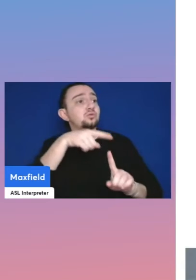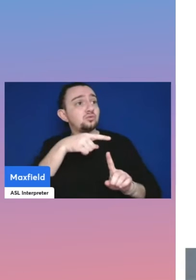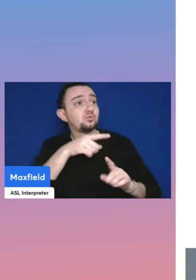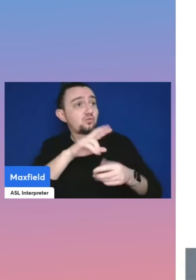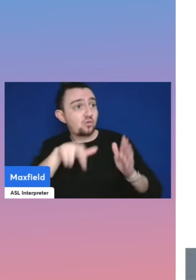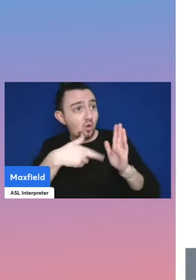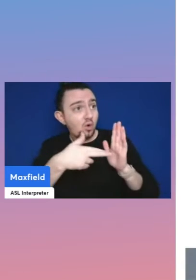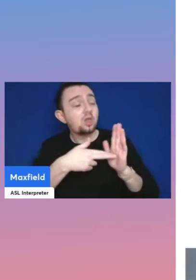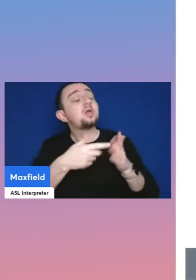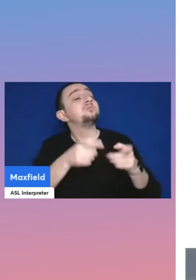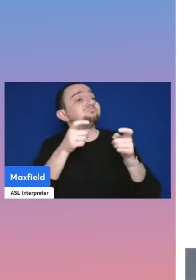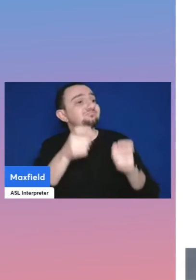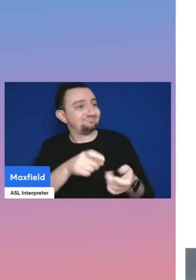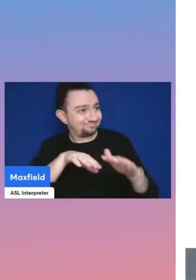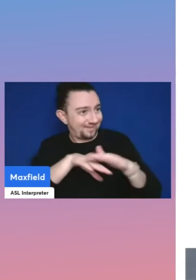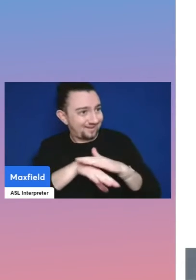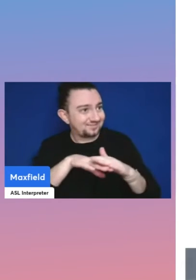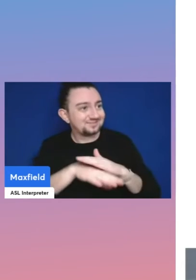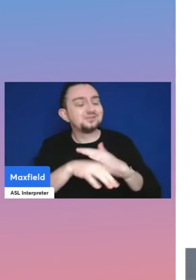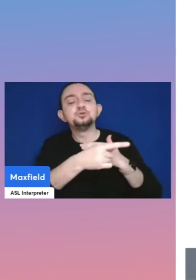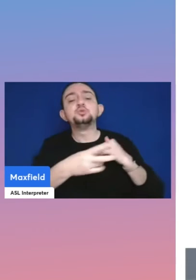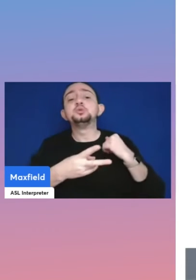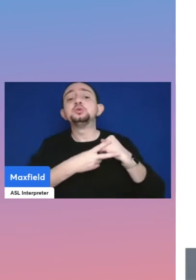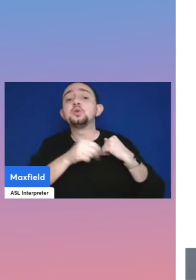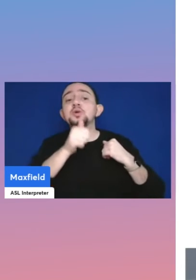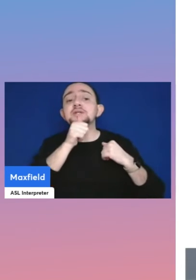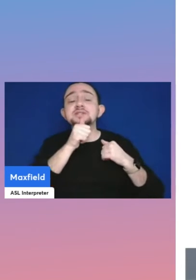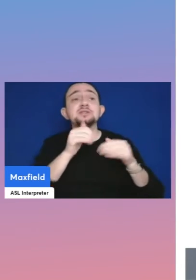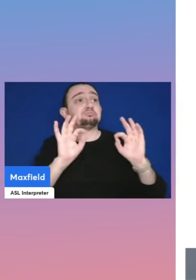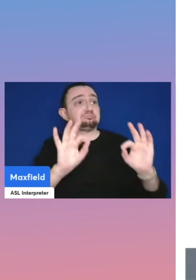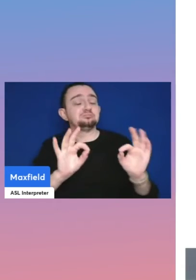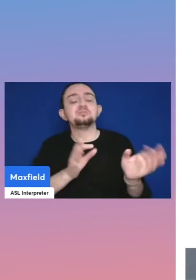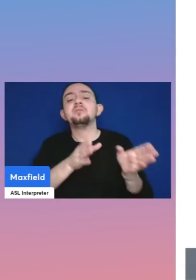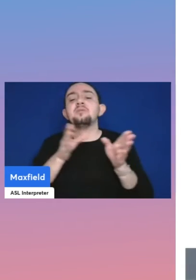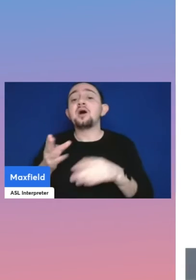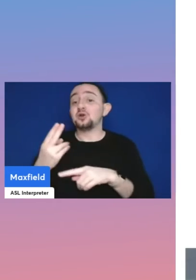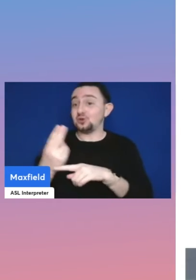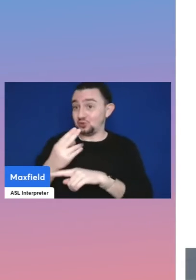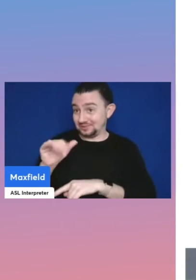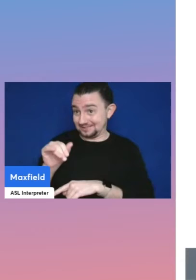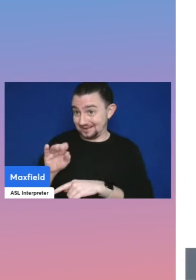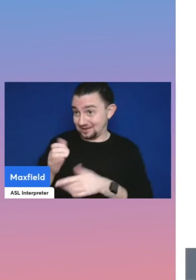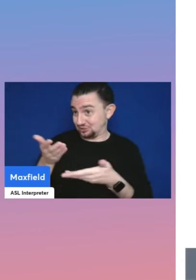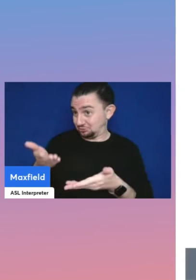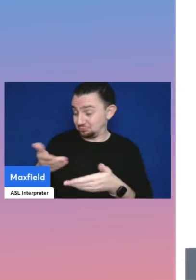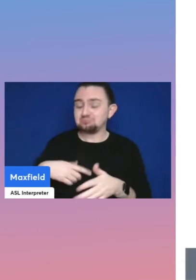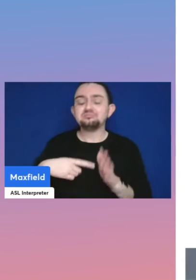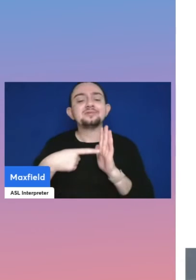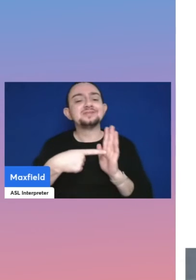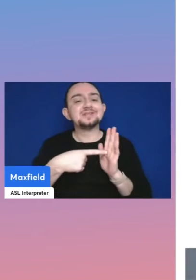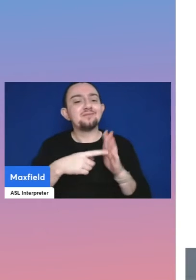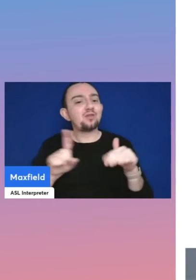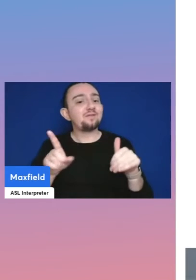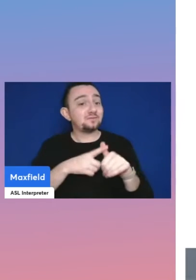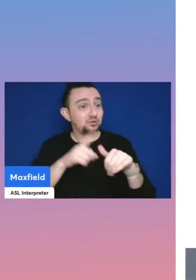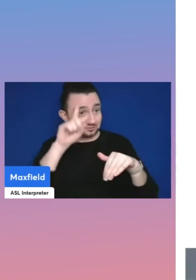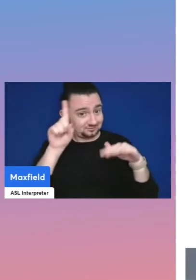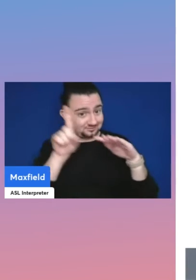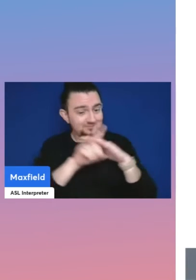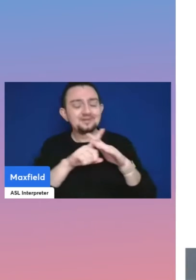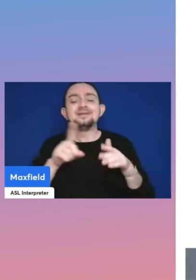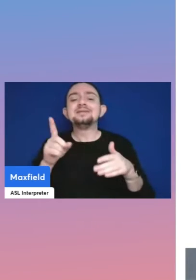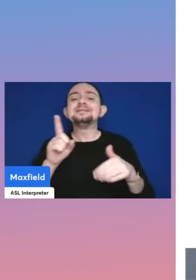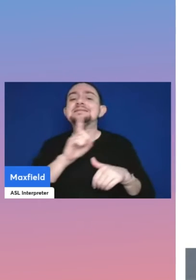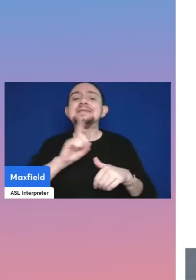to its stored secret. How about use cases? First, it comes in mind the single sign-on.